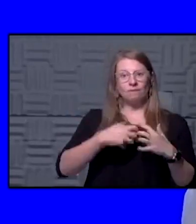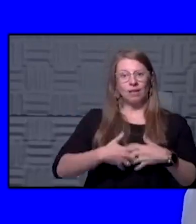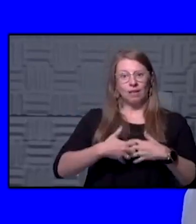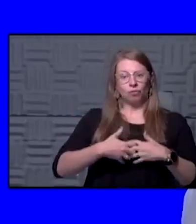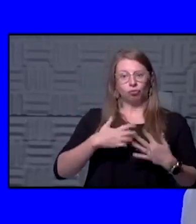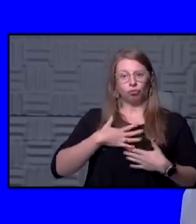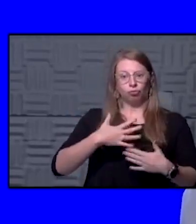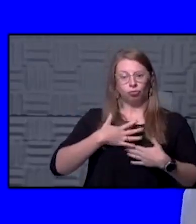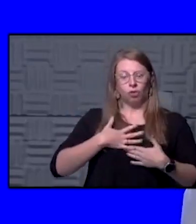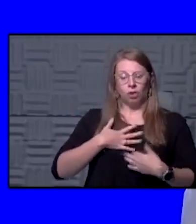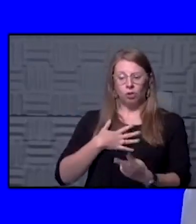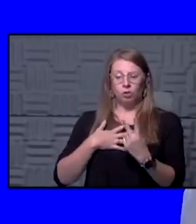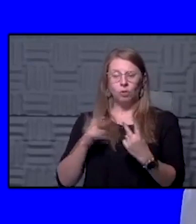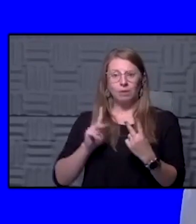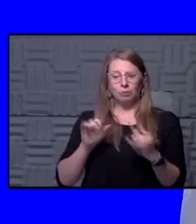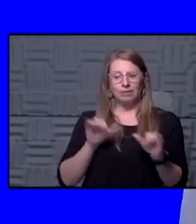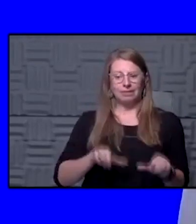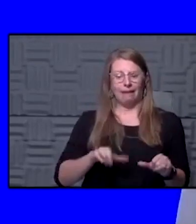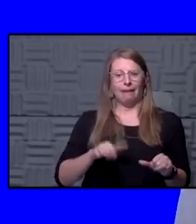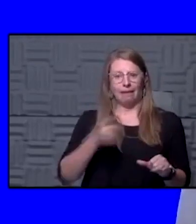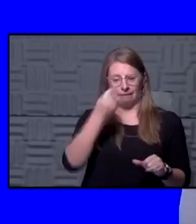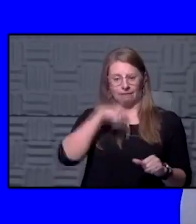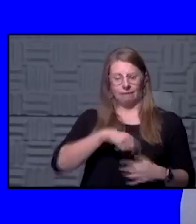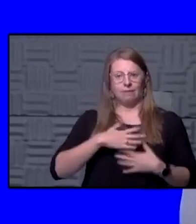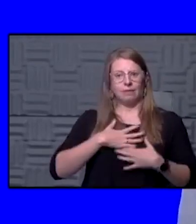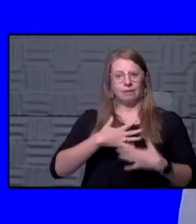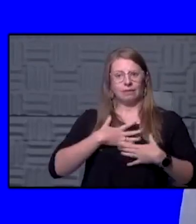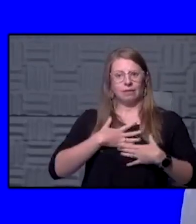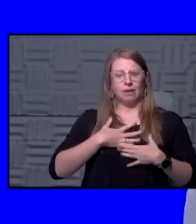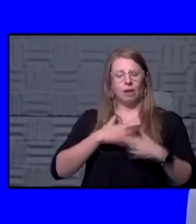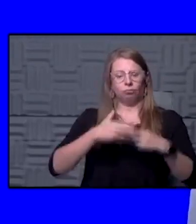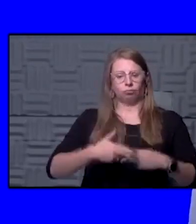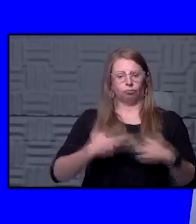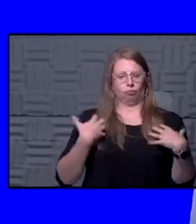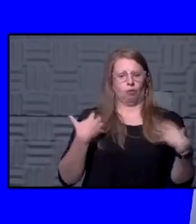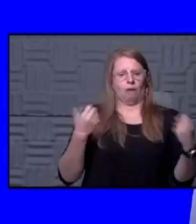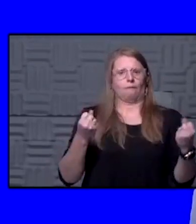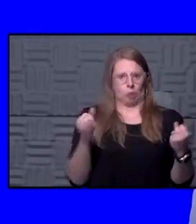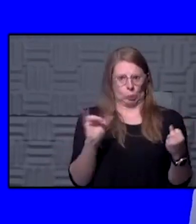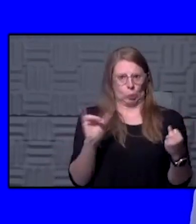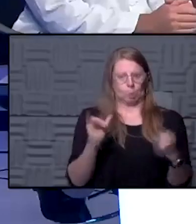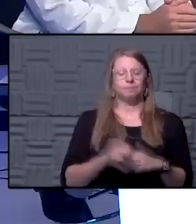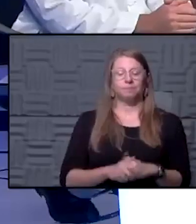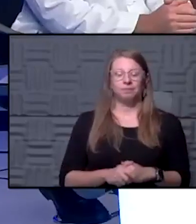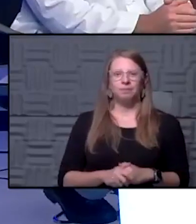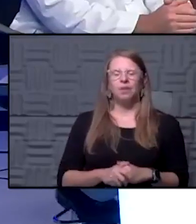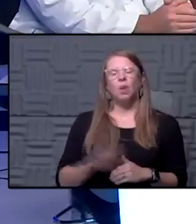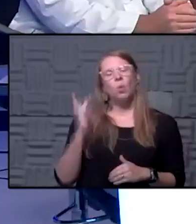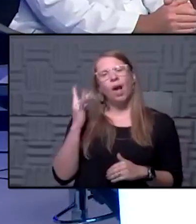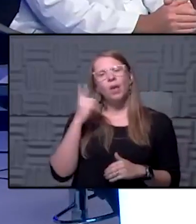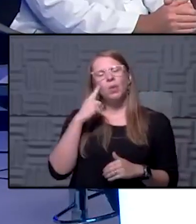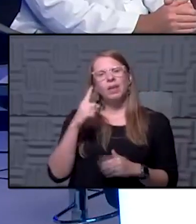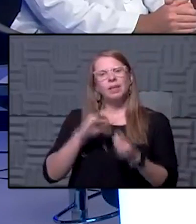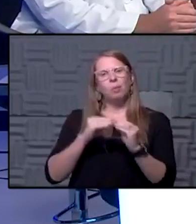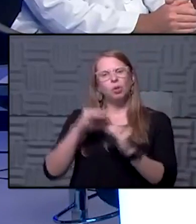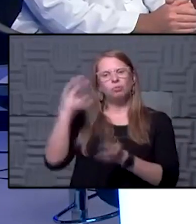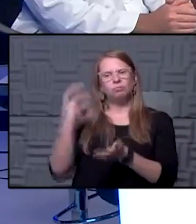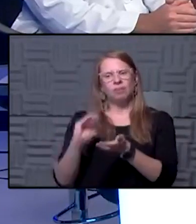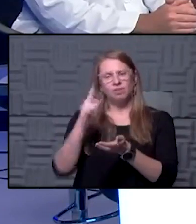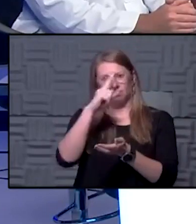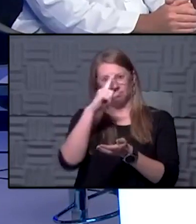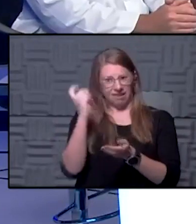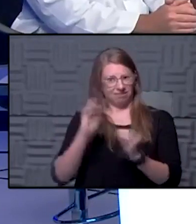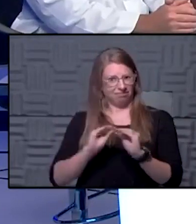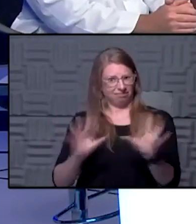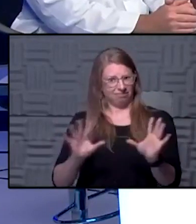2 people who remain on the ventilator and are considered in the recovery stage as well. So why do you think the numbers are down? Because clearly